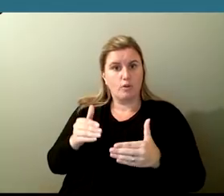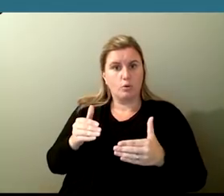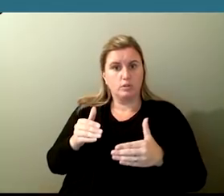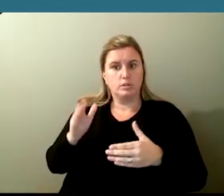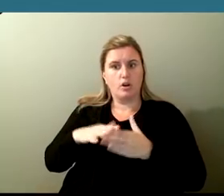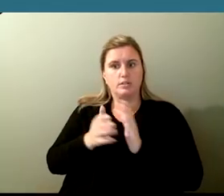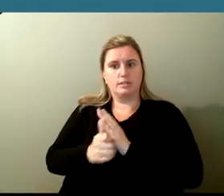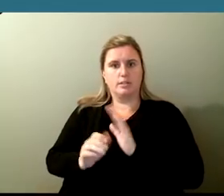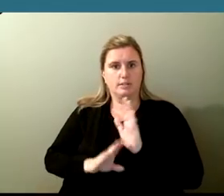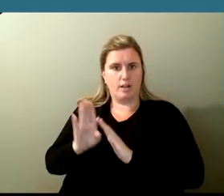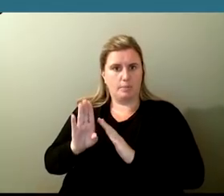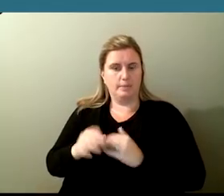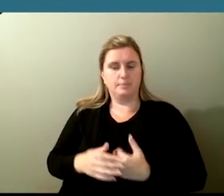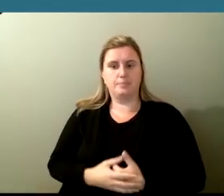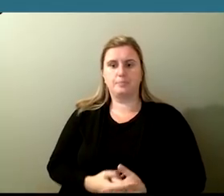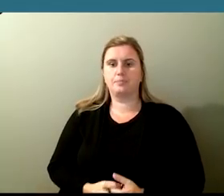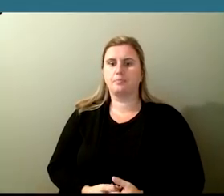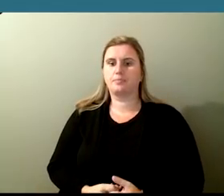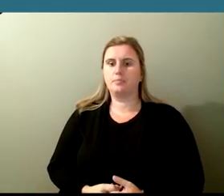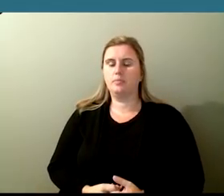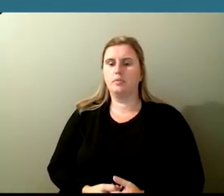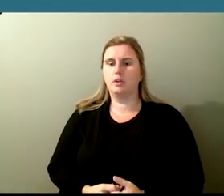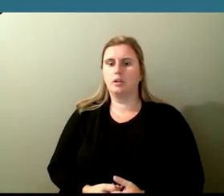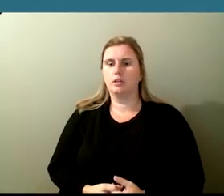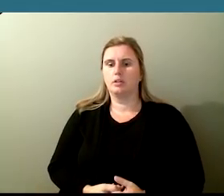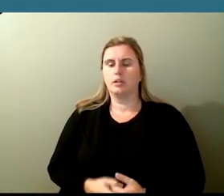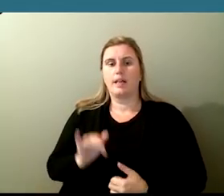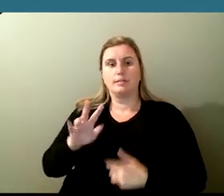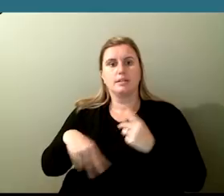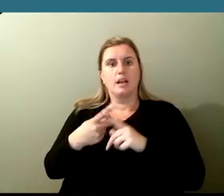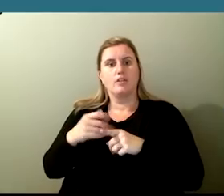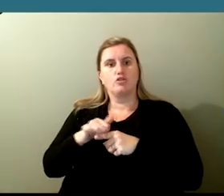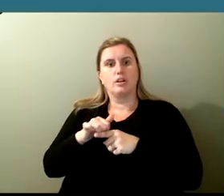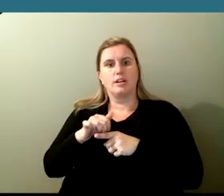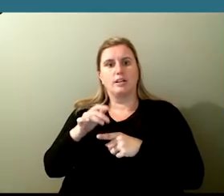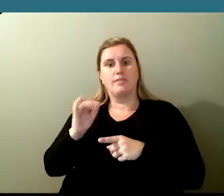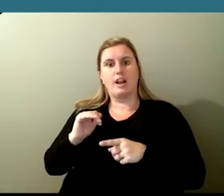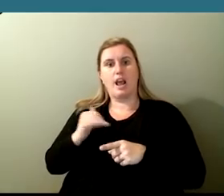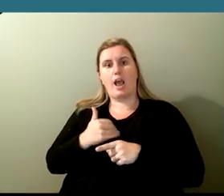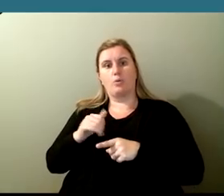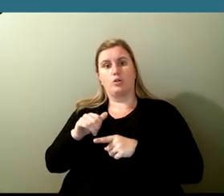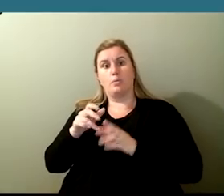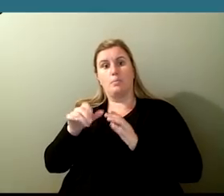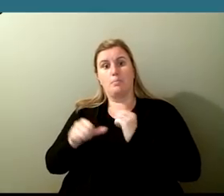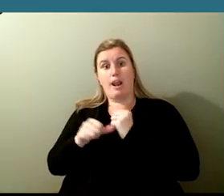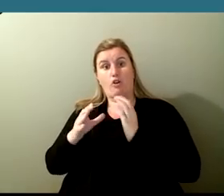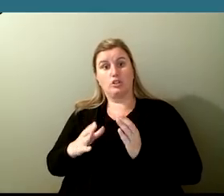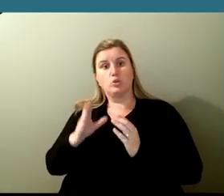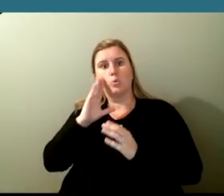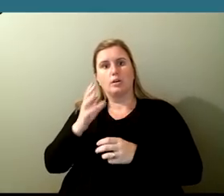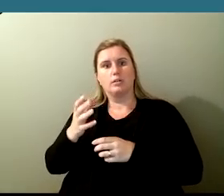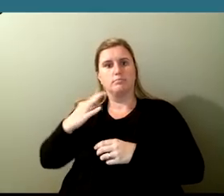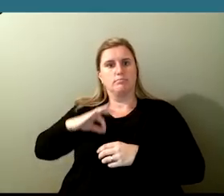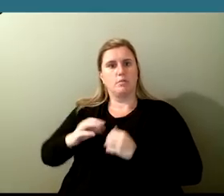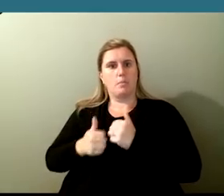skill development. You know, this is the kind of training that really our trainees or our peer educators are going to get the most